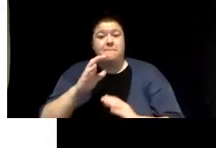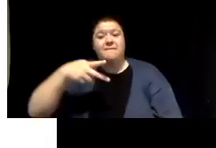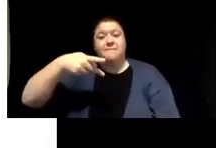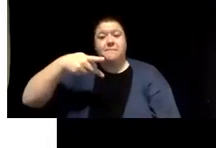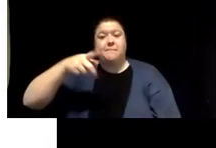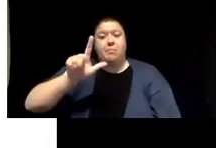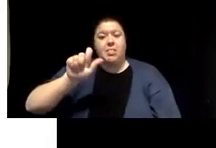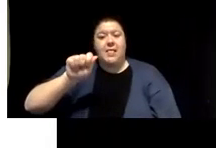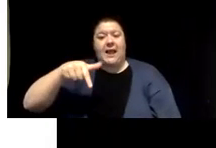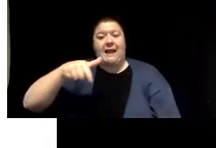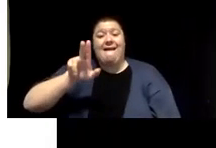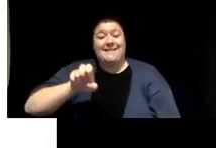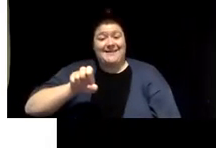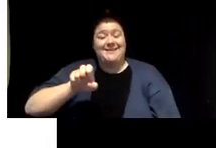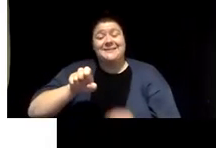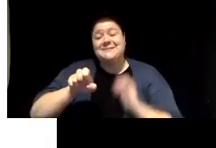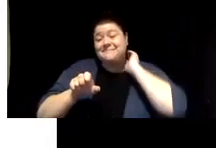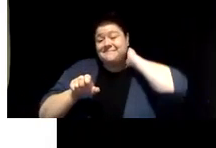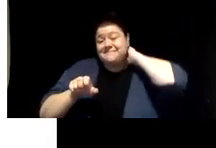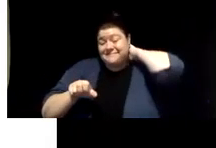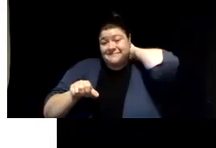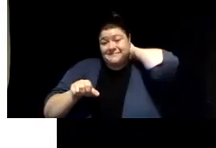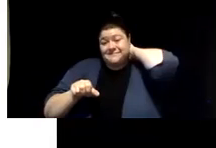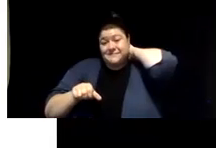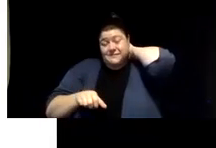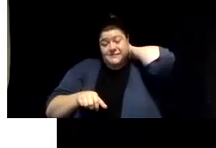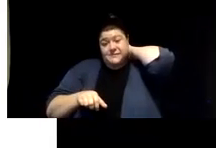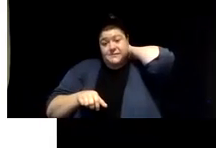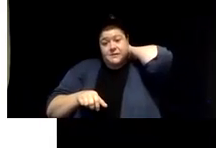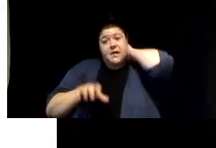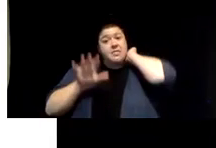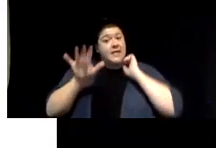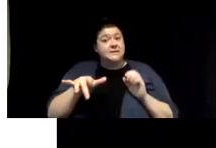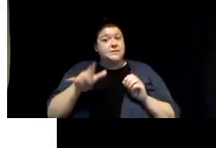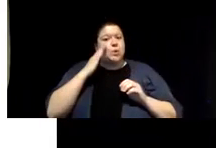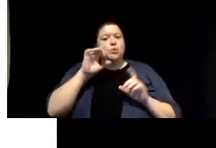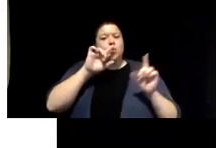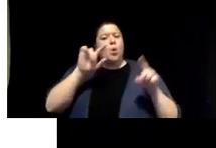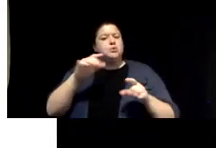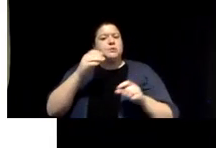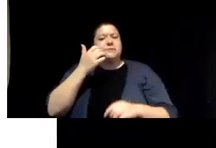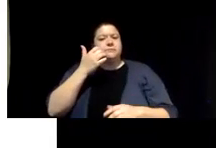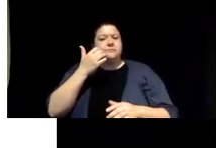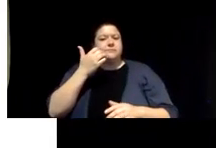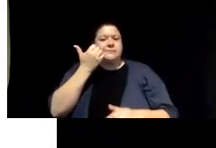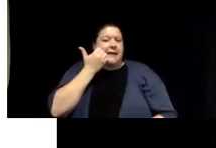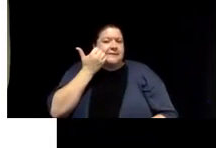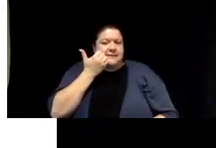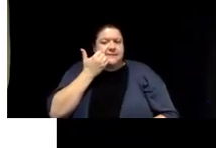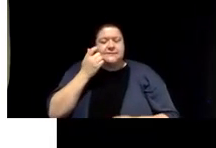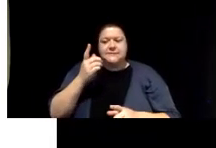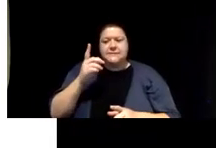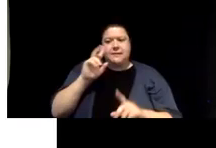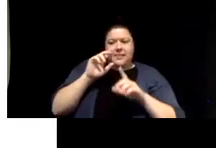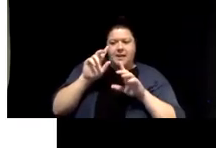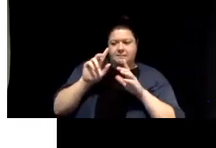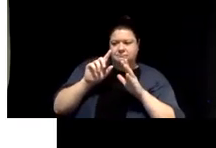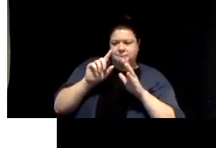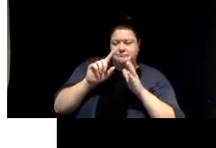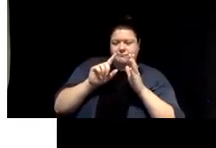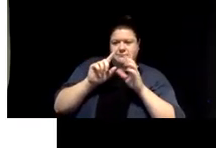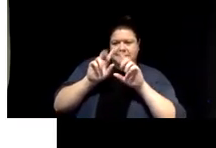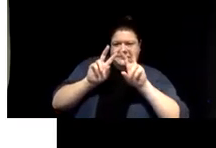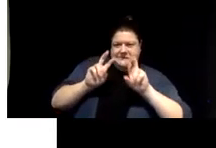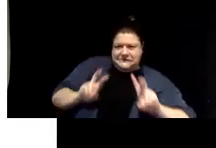attack the teeth. And so that's, you know, when you go to the doctor and they examine you and they probe you, and then the treatment